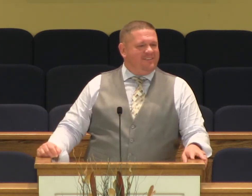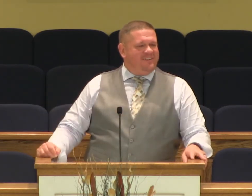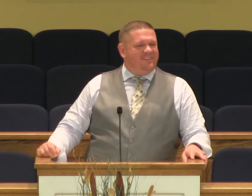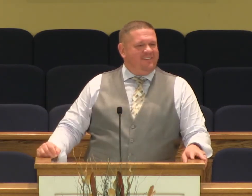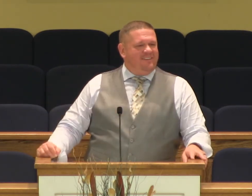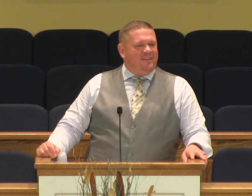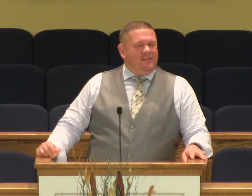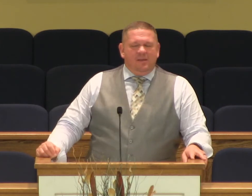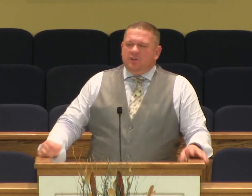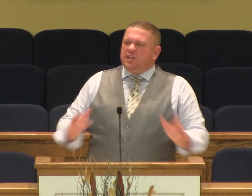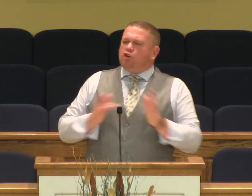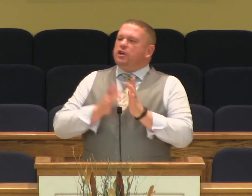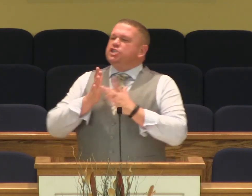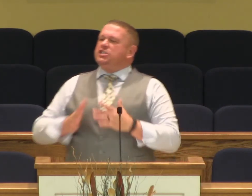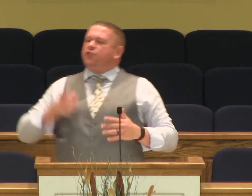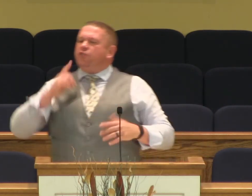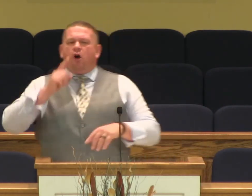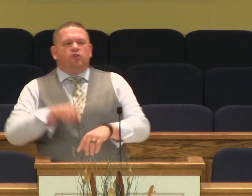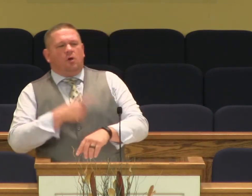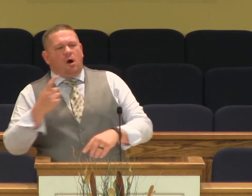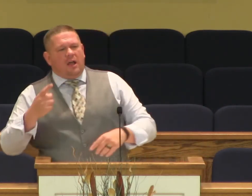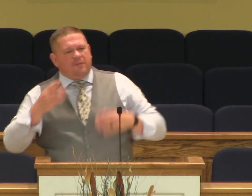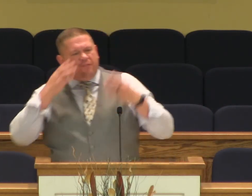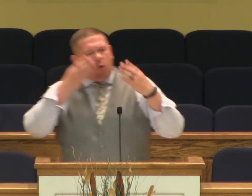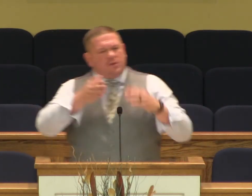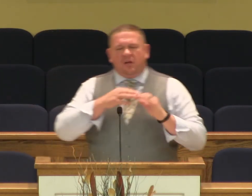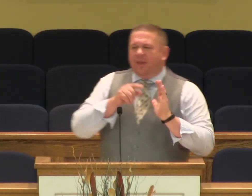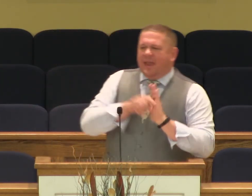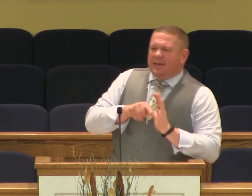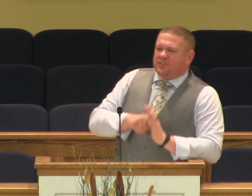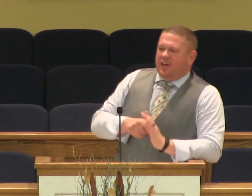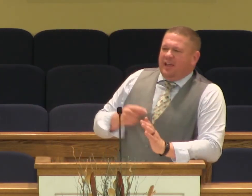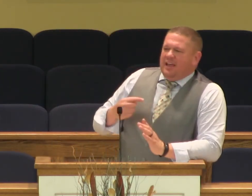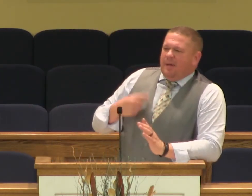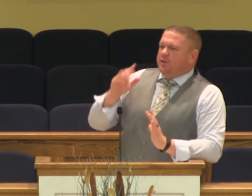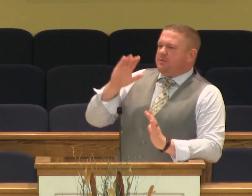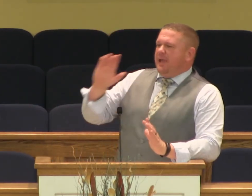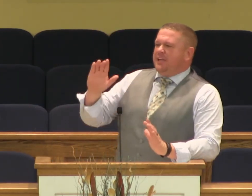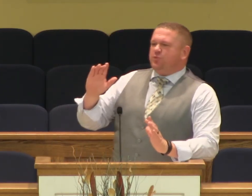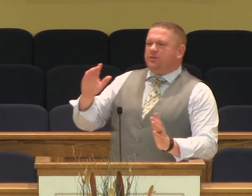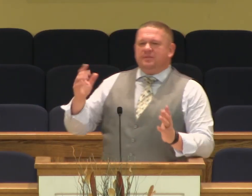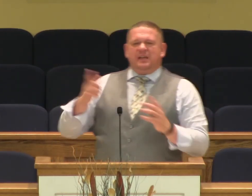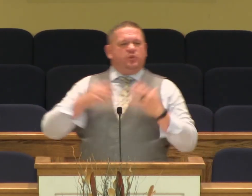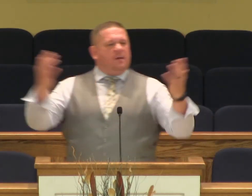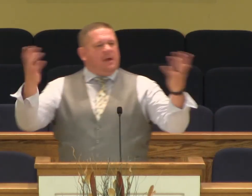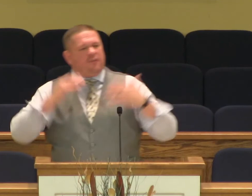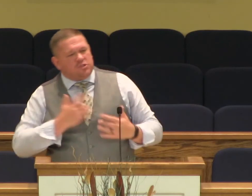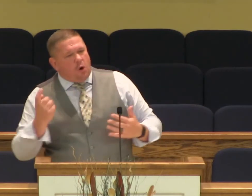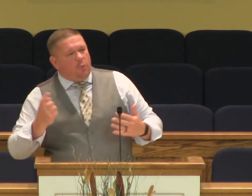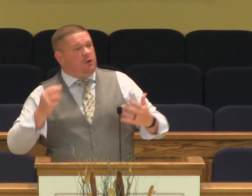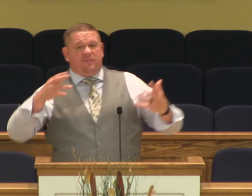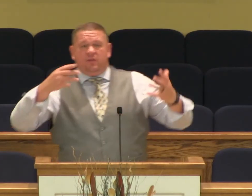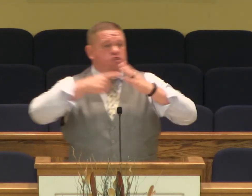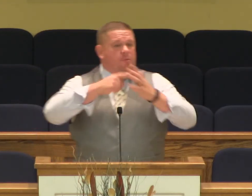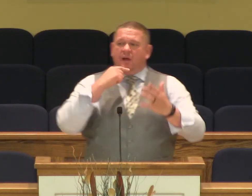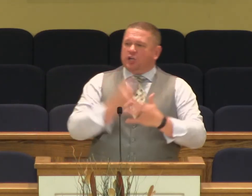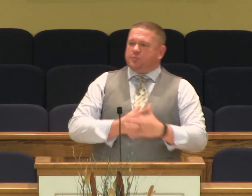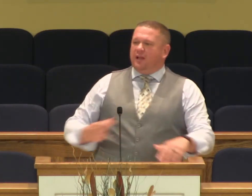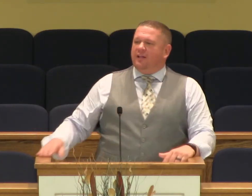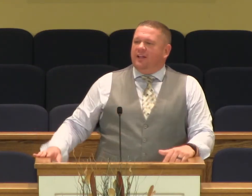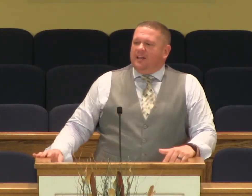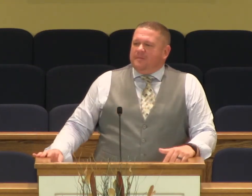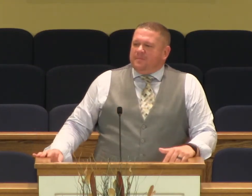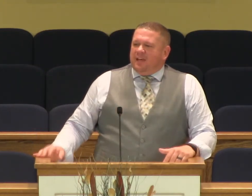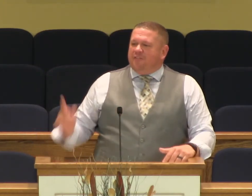victories. You see, Christians for far too long have been focusing on the negative side. I'm always amazed when sometimes we come back from soul winning or even the Show Me